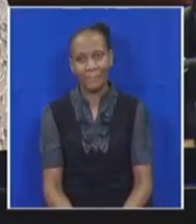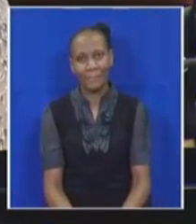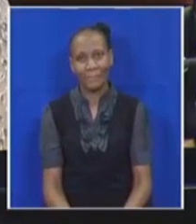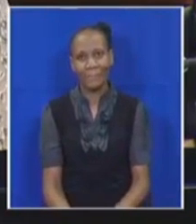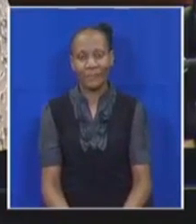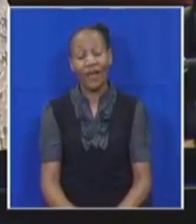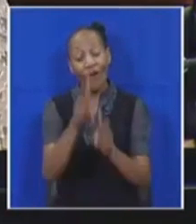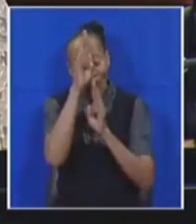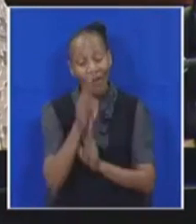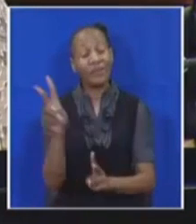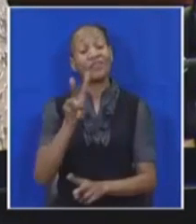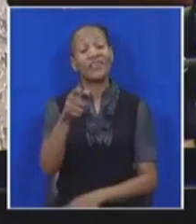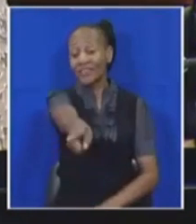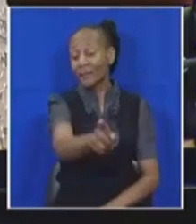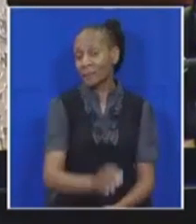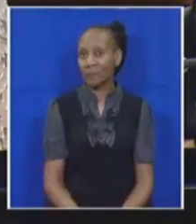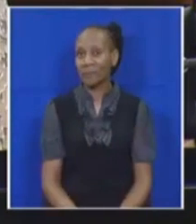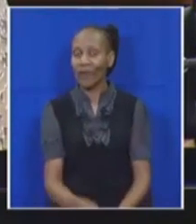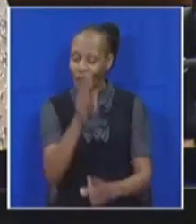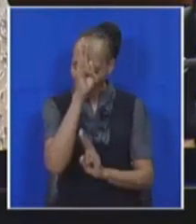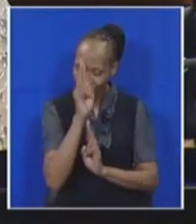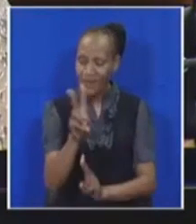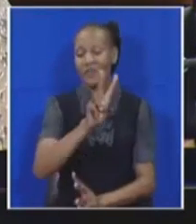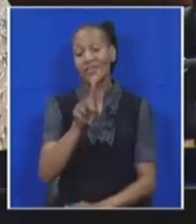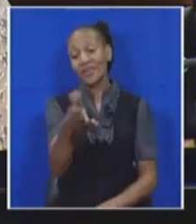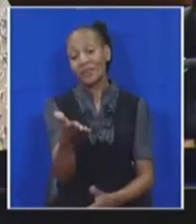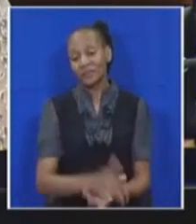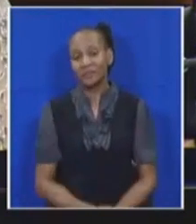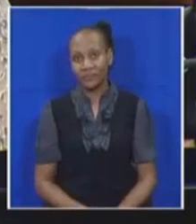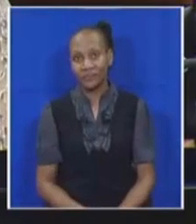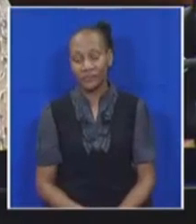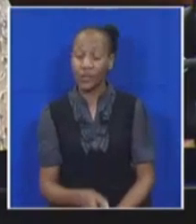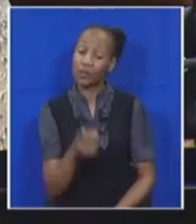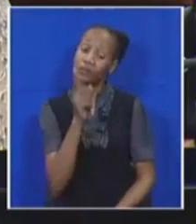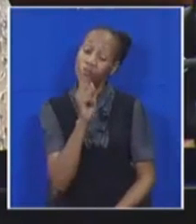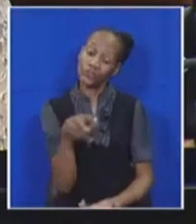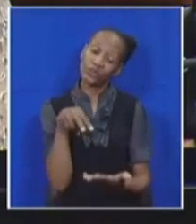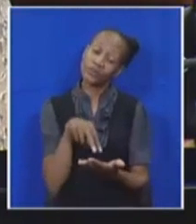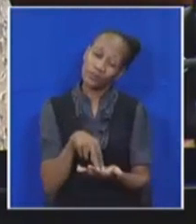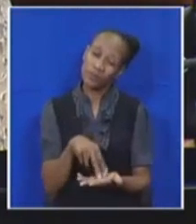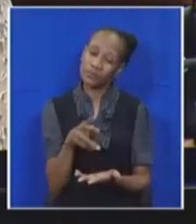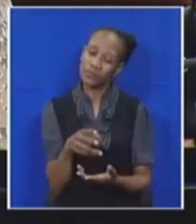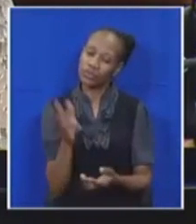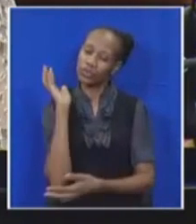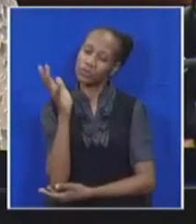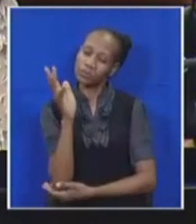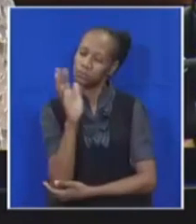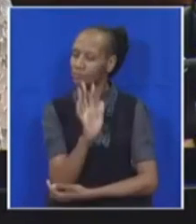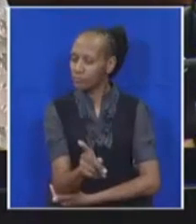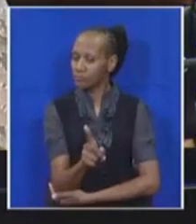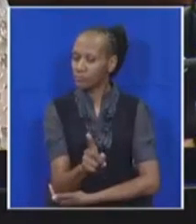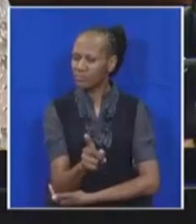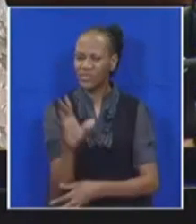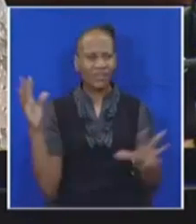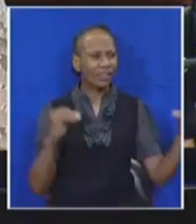Honourable Van Damme. Honourable Van Damme. You are on the podium. You are addressing the House. You are not